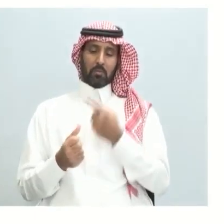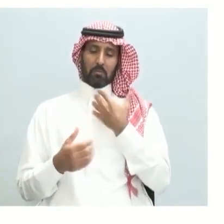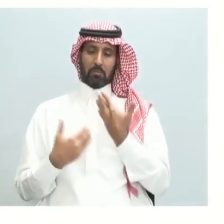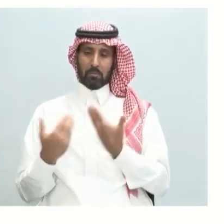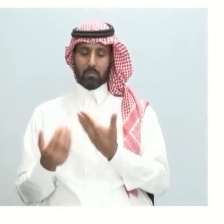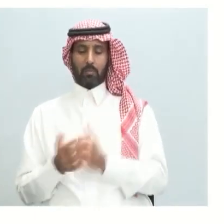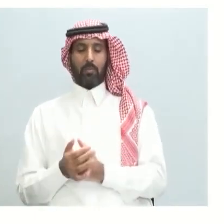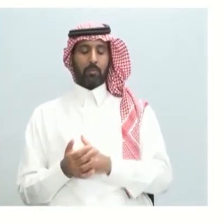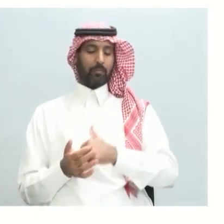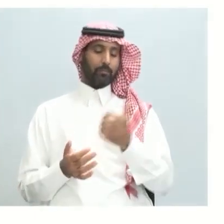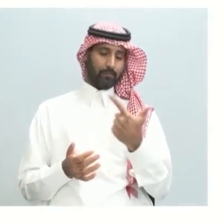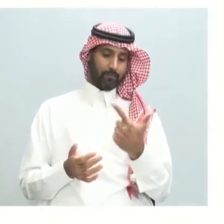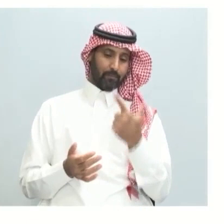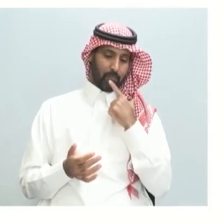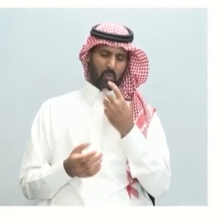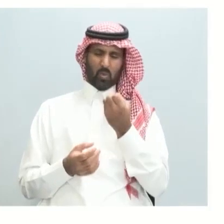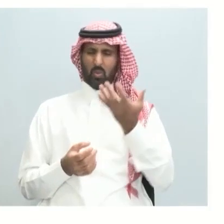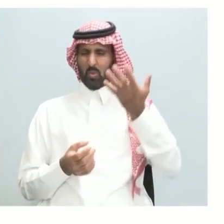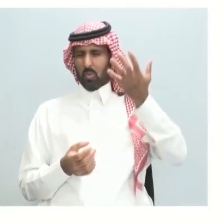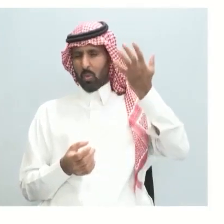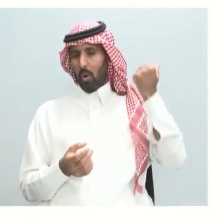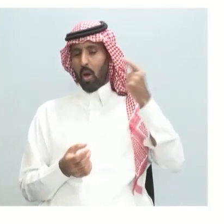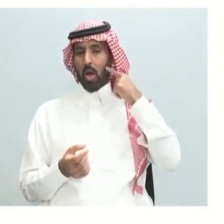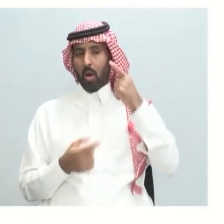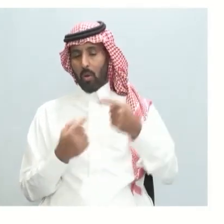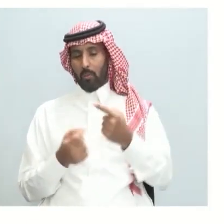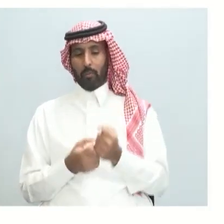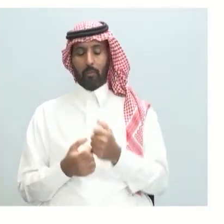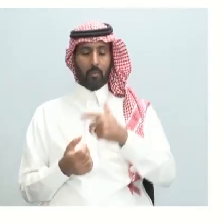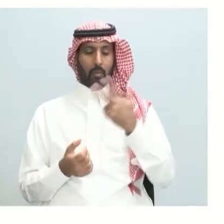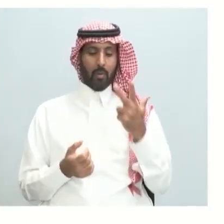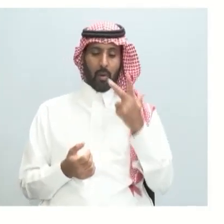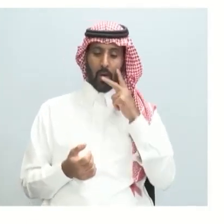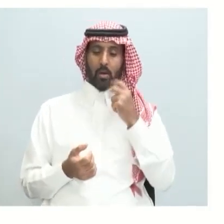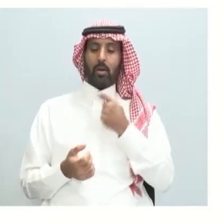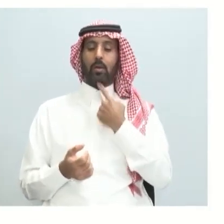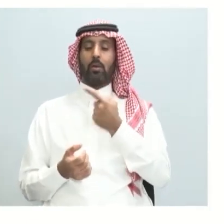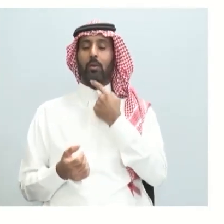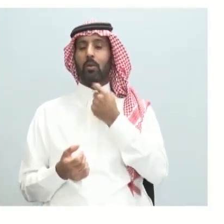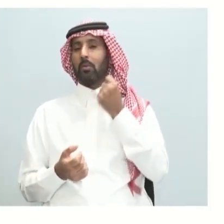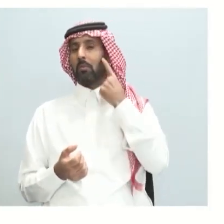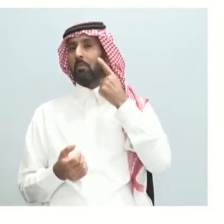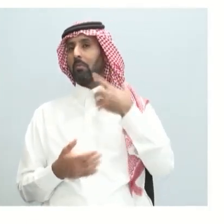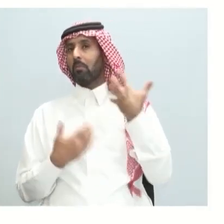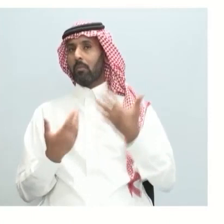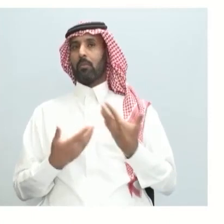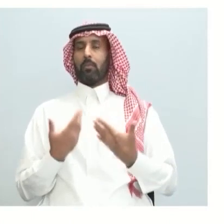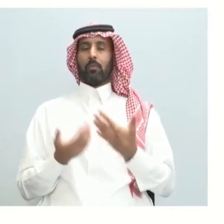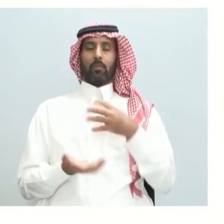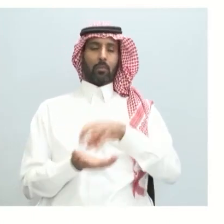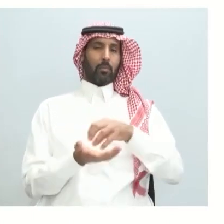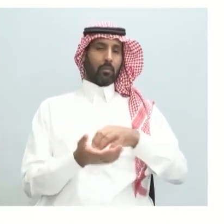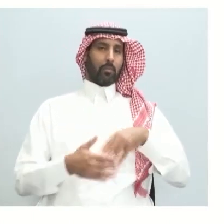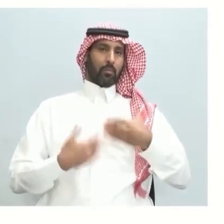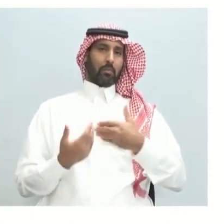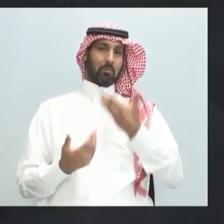familiarity. Number 7, old and used. Number 8, the tone or the mood of a place.